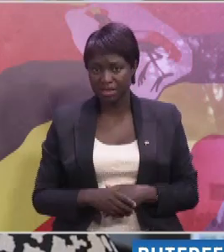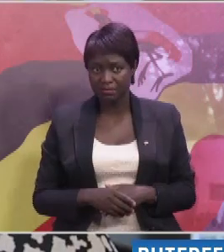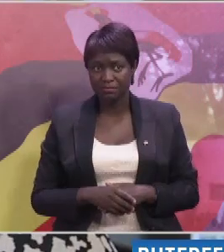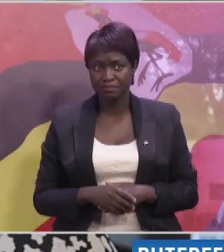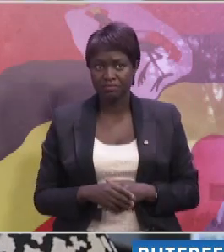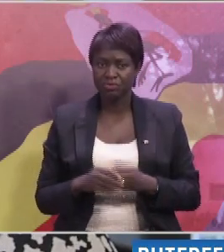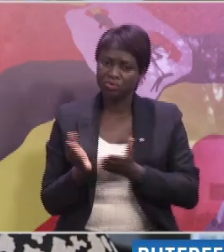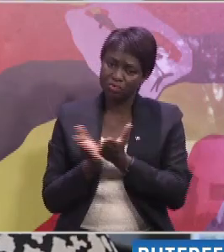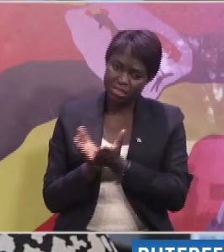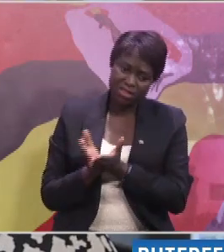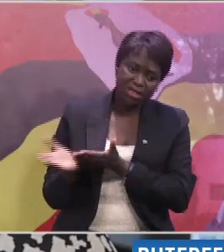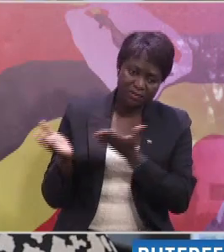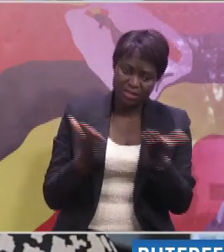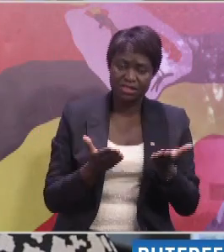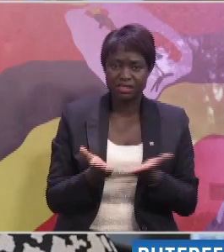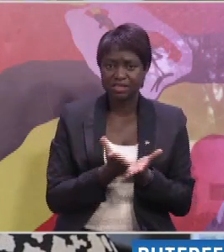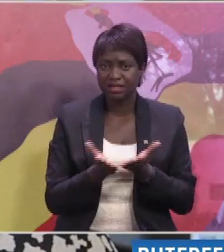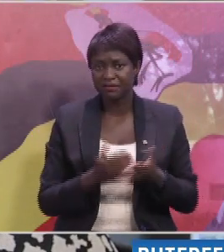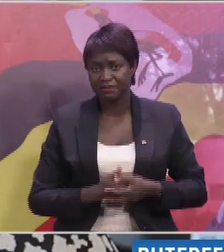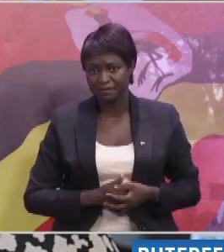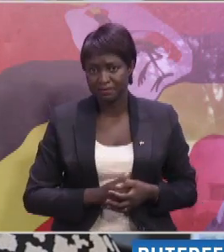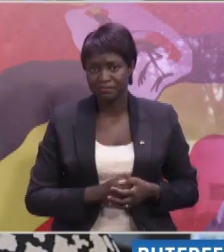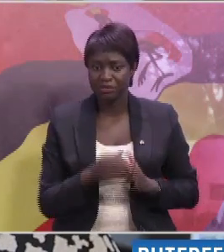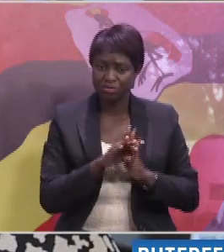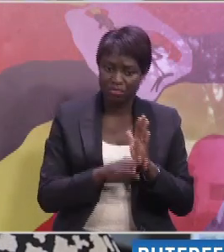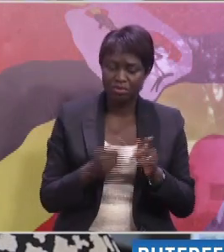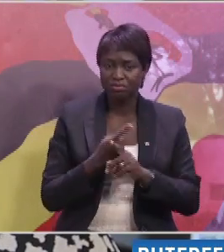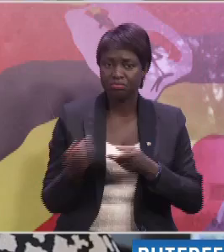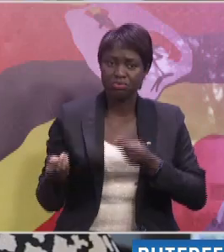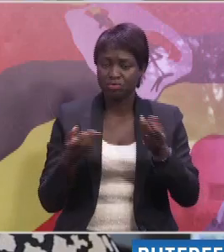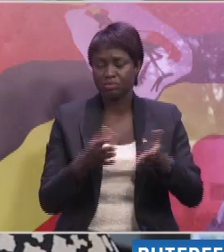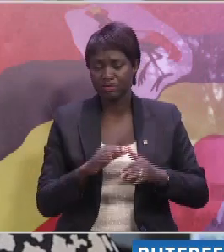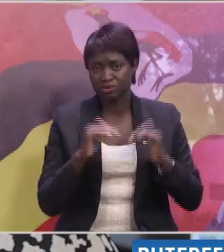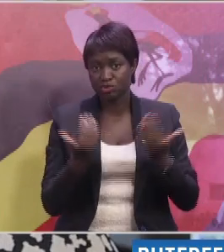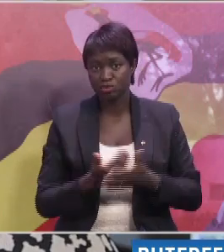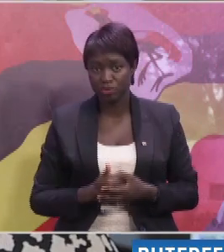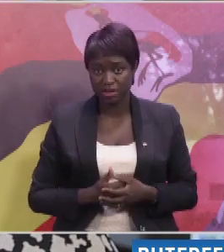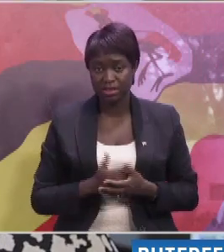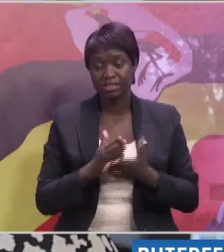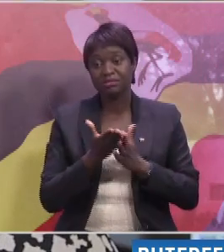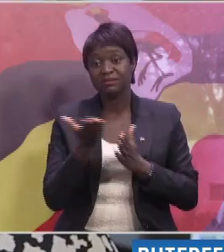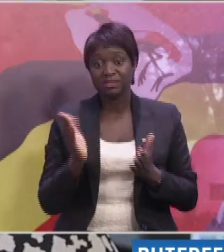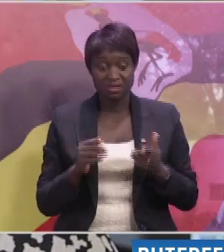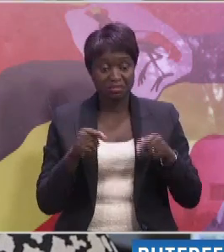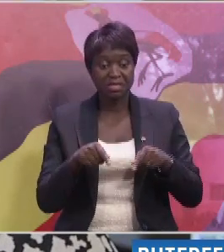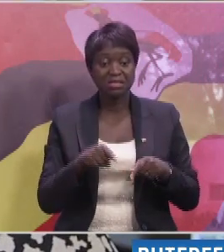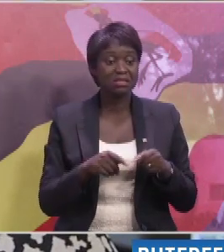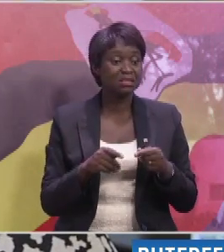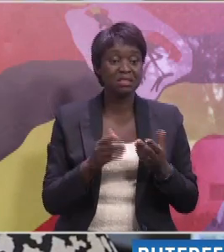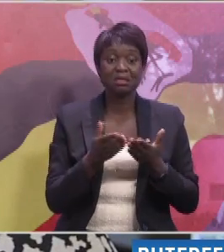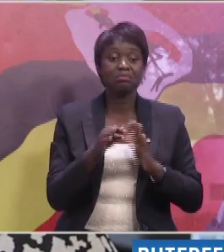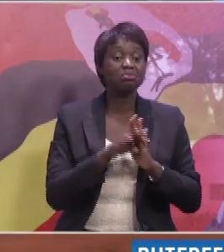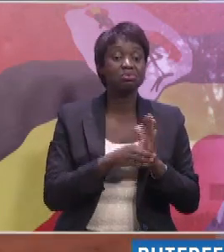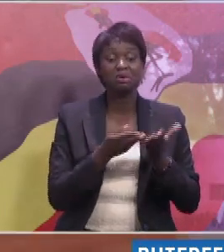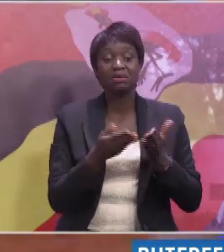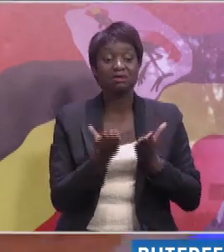bring such services to us. Because several times since we have health center for their services that are not being offered at our health